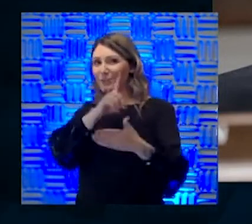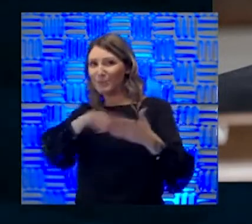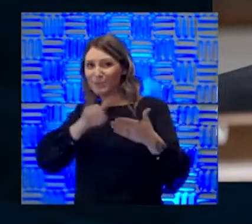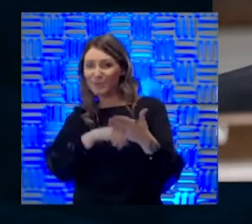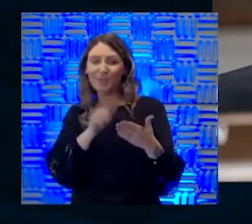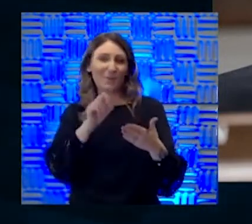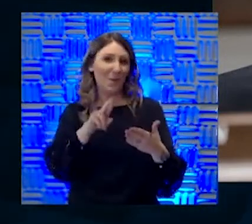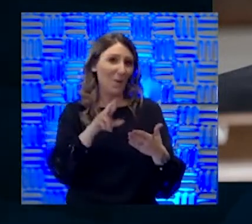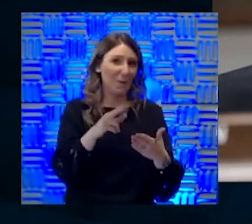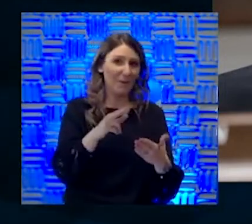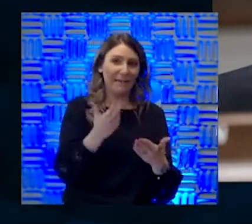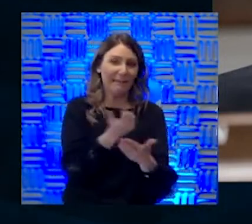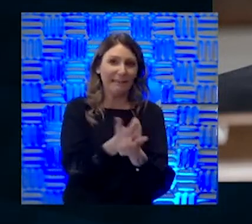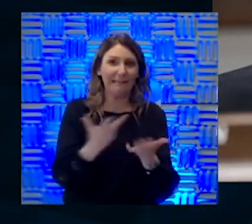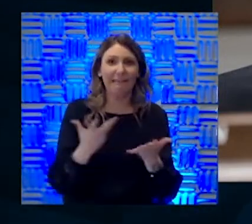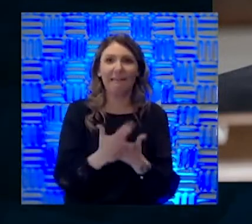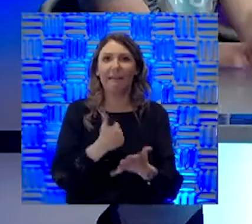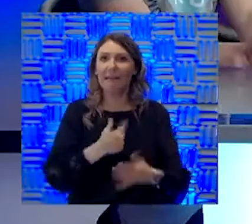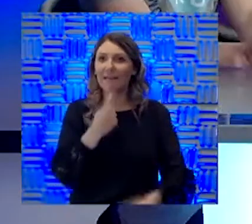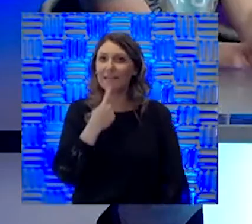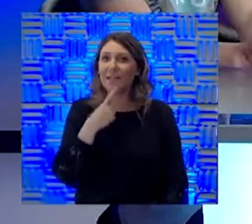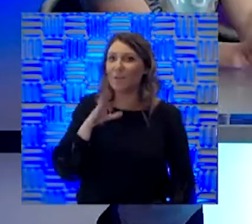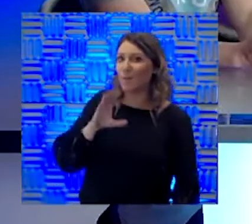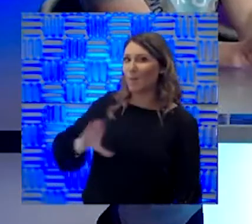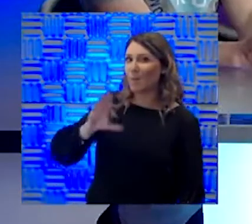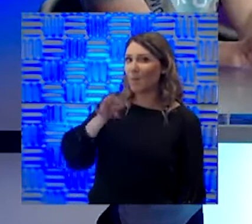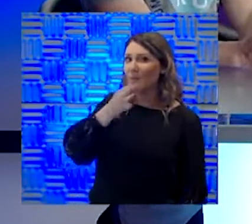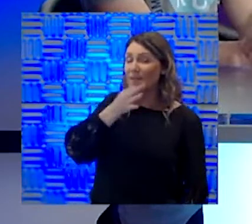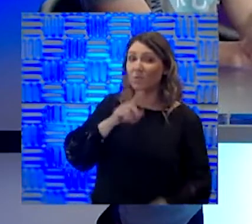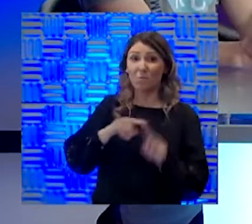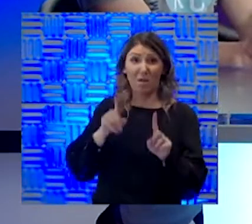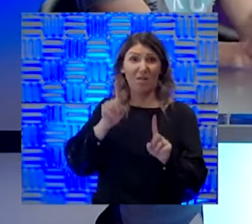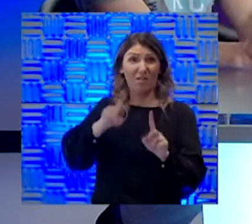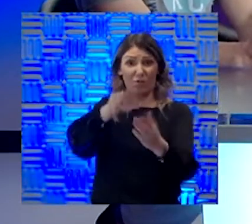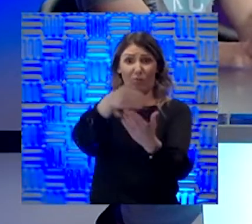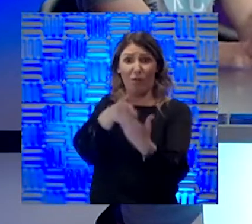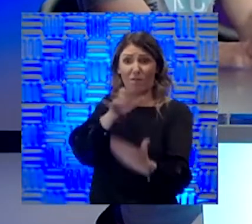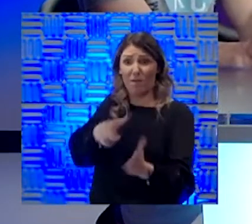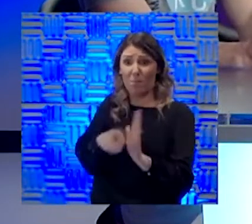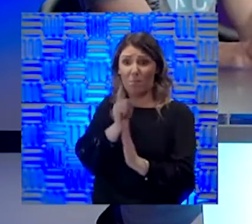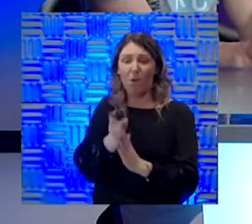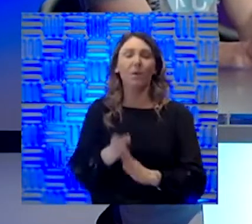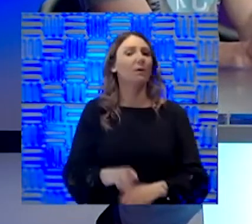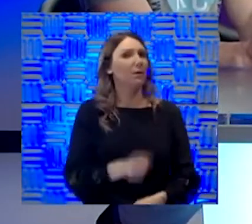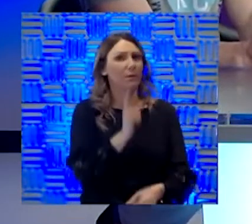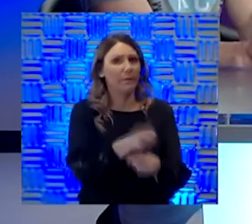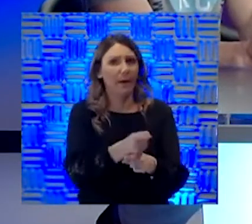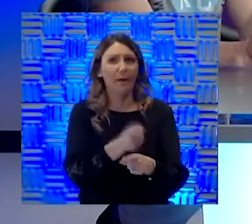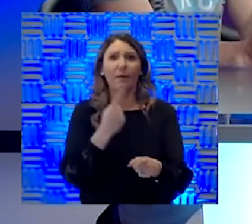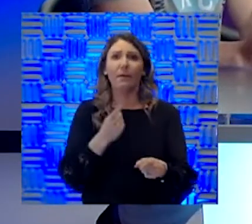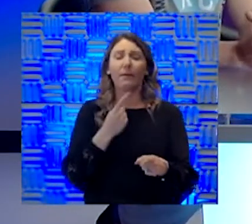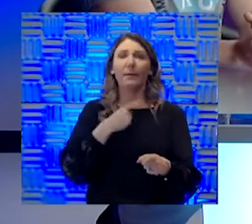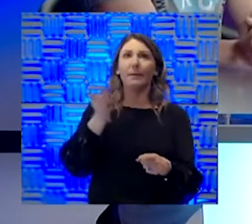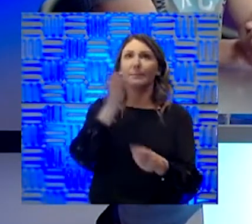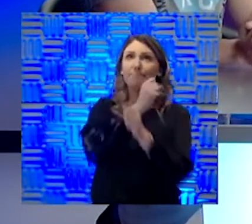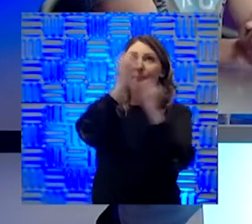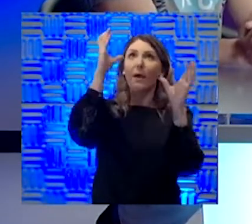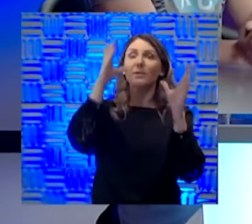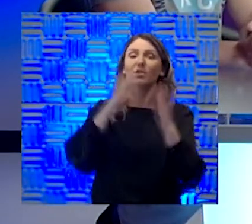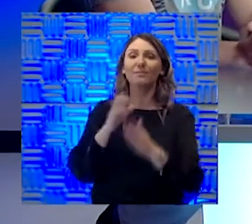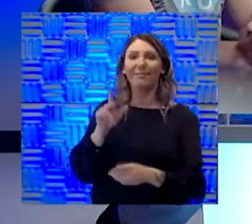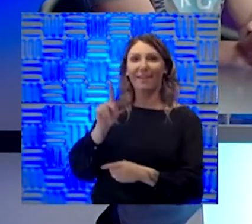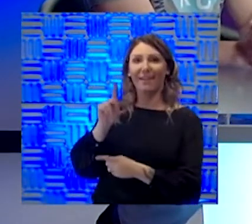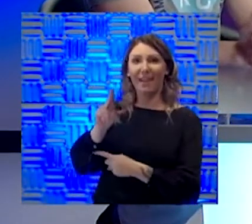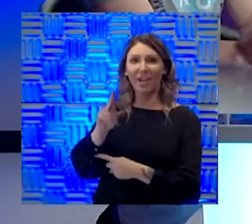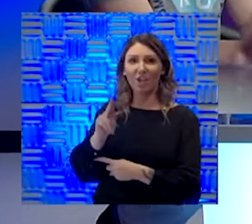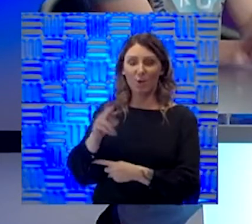critique anything I said. Senator, I think you're dead you're on the right. experts, but we got to get there. You're dead on right. In fact, you can imagine saying, okay, KU, you're